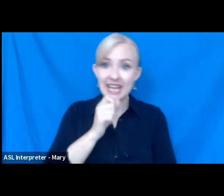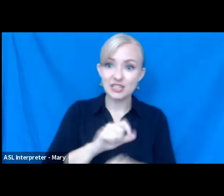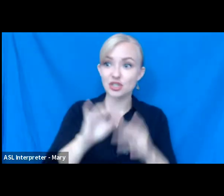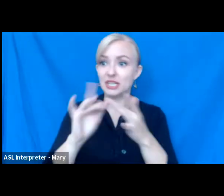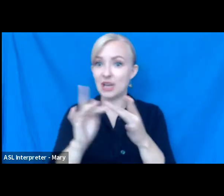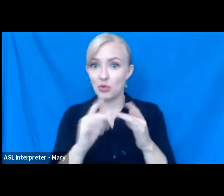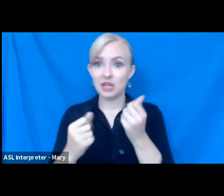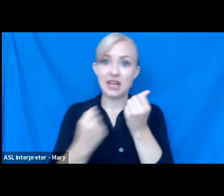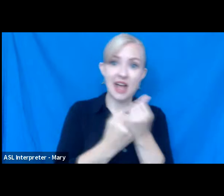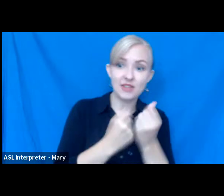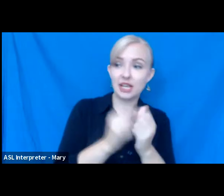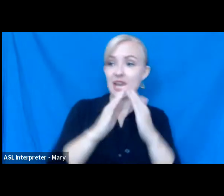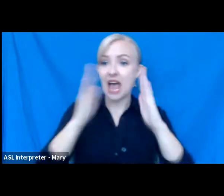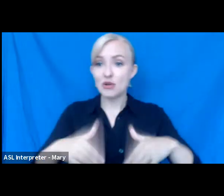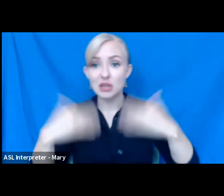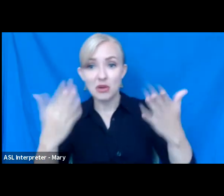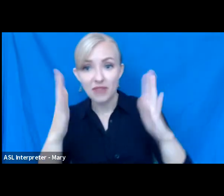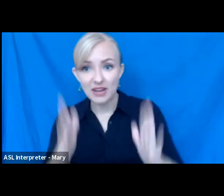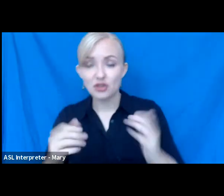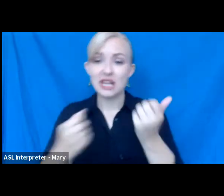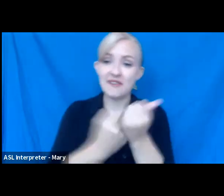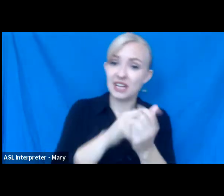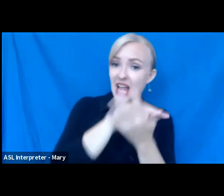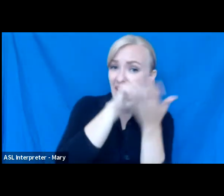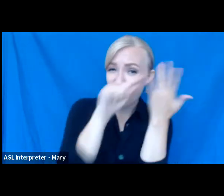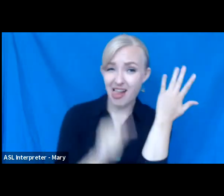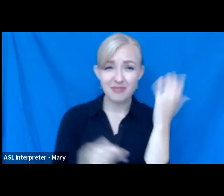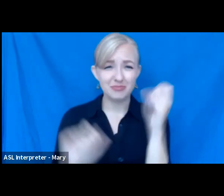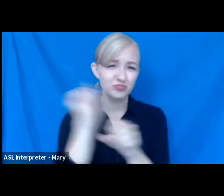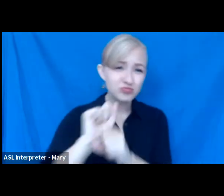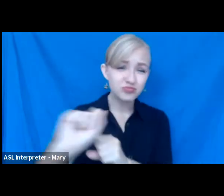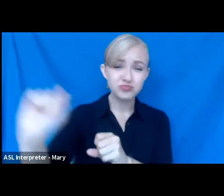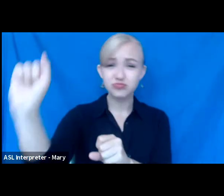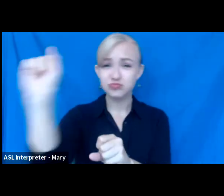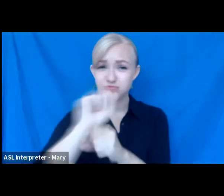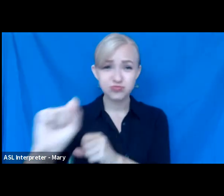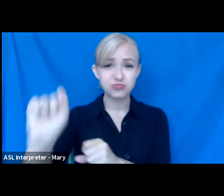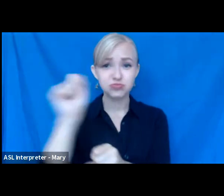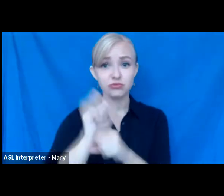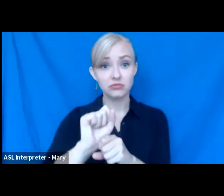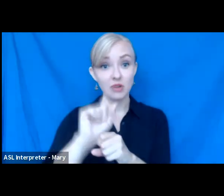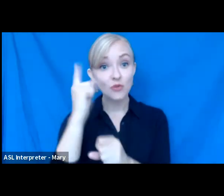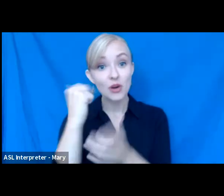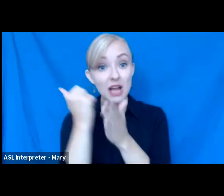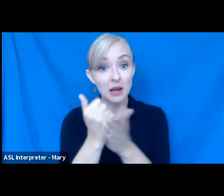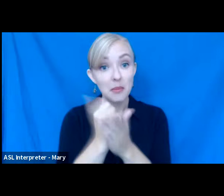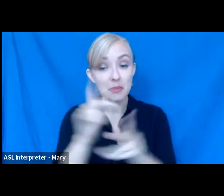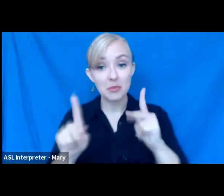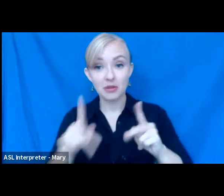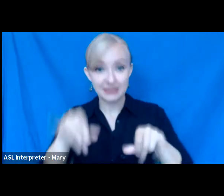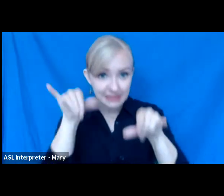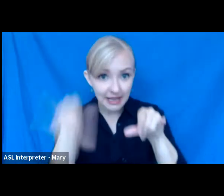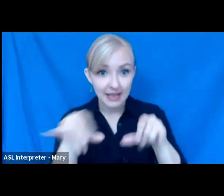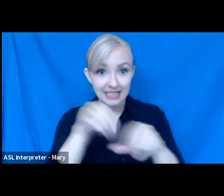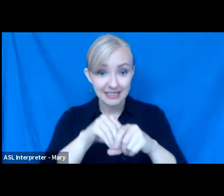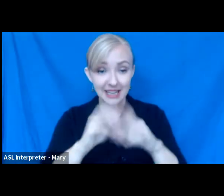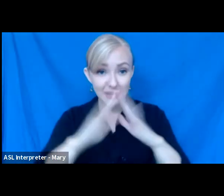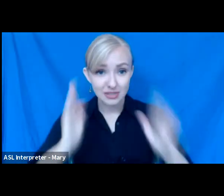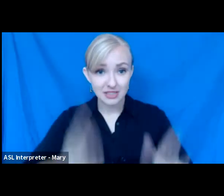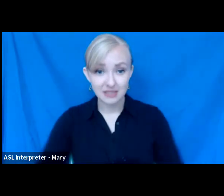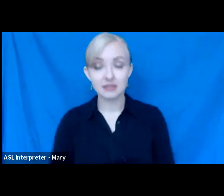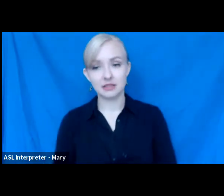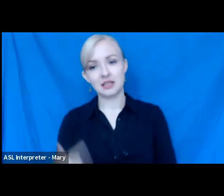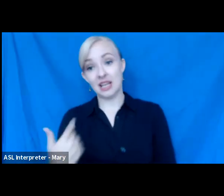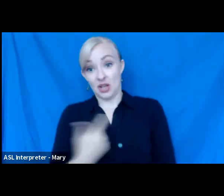housing providers and advocates have worked tirelessly to keep people stably housed. At ACL, we know